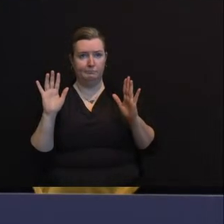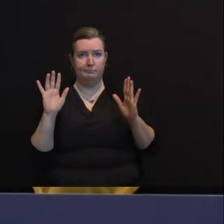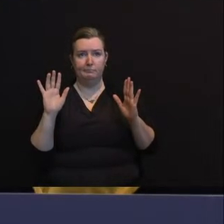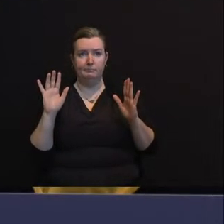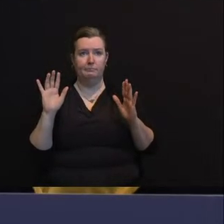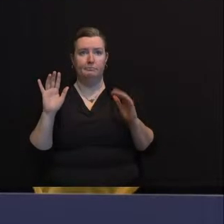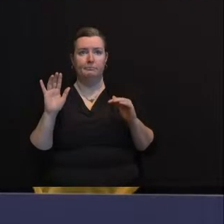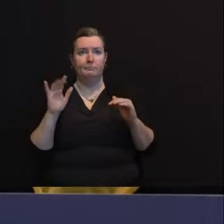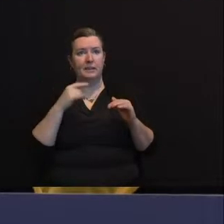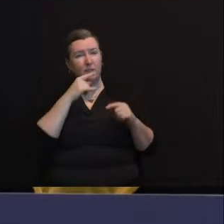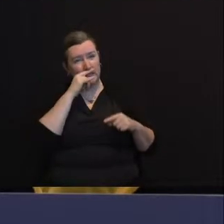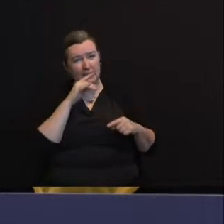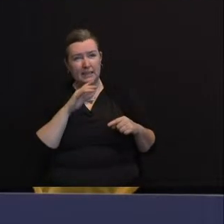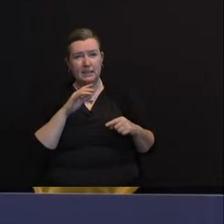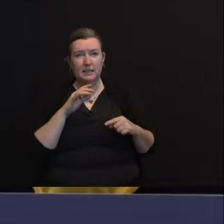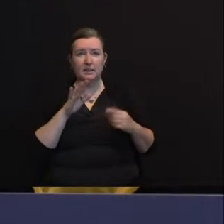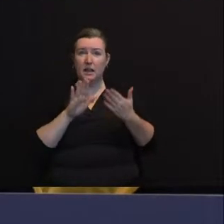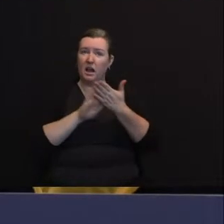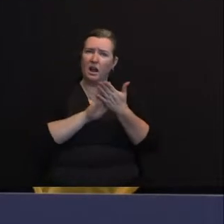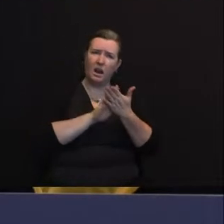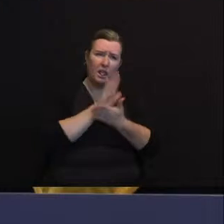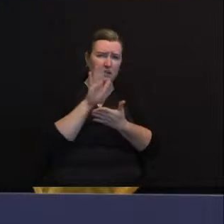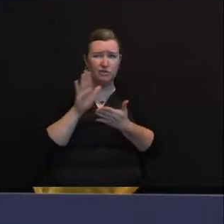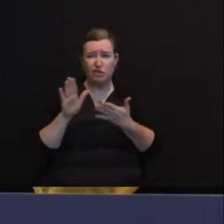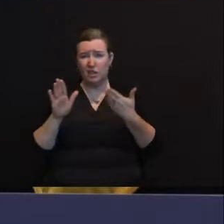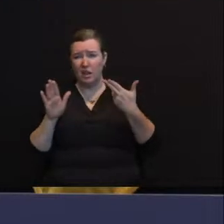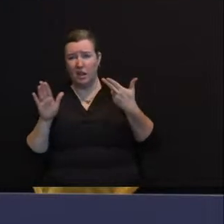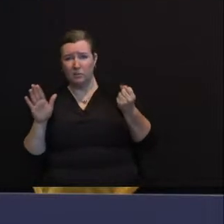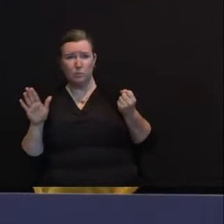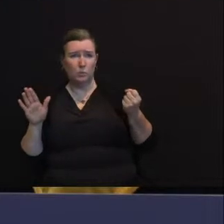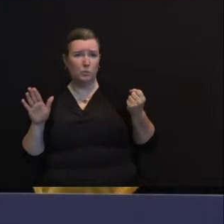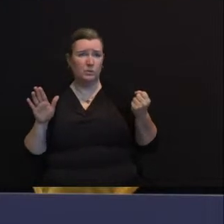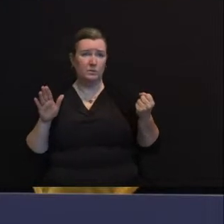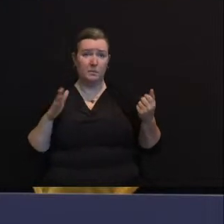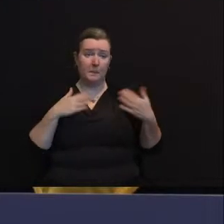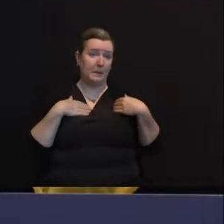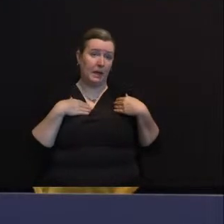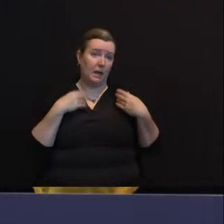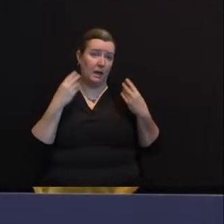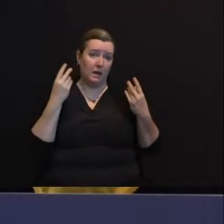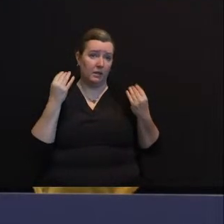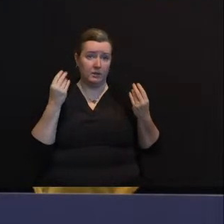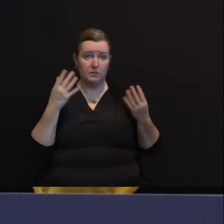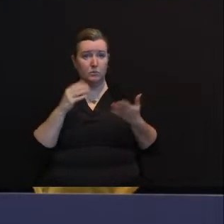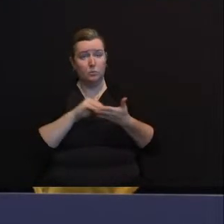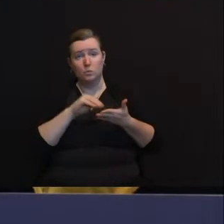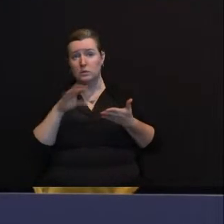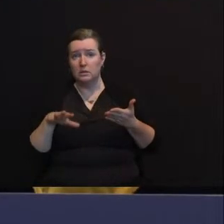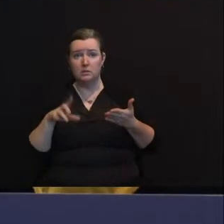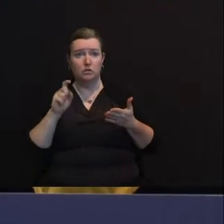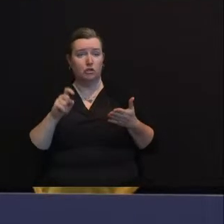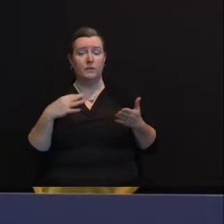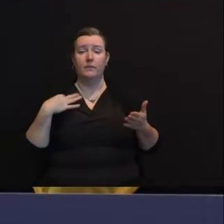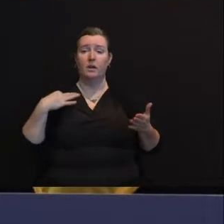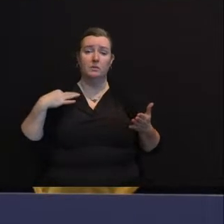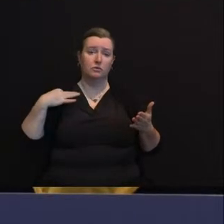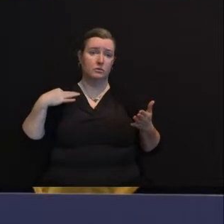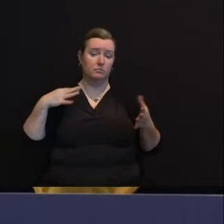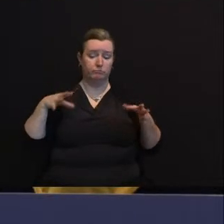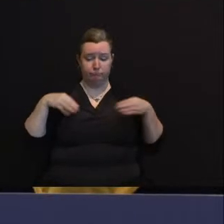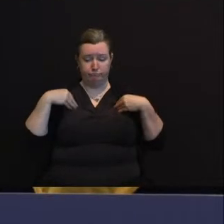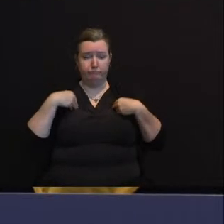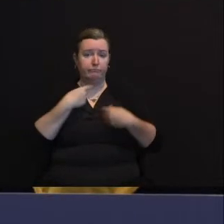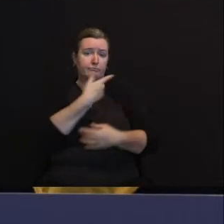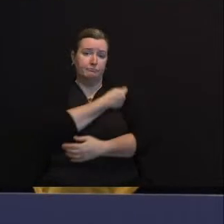from pre-K through 12. But again, I'm of the opinion they come to that of their own free will, but I'll defer to Judy. And then Judy, any comments? I think we